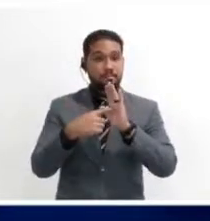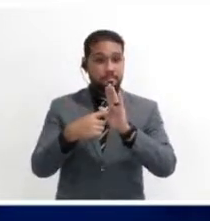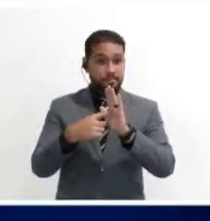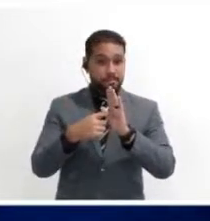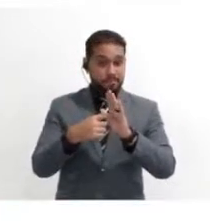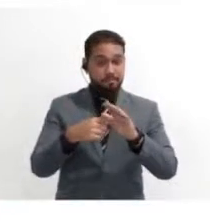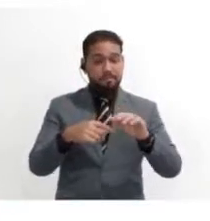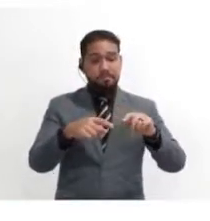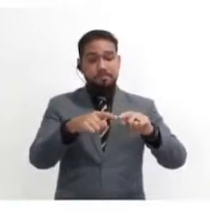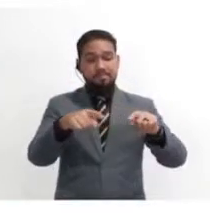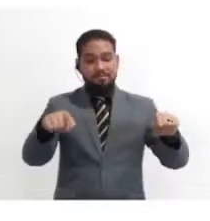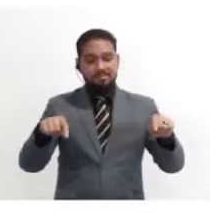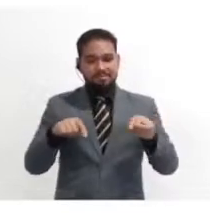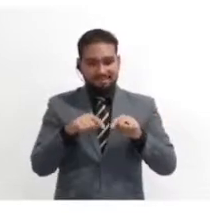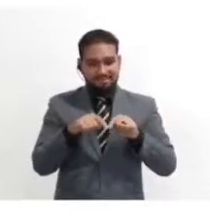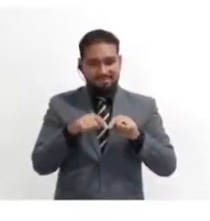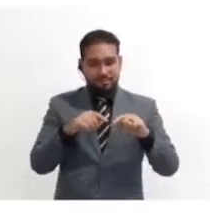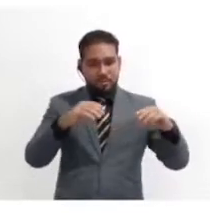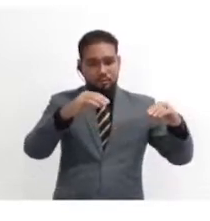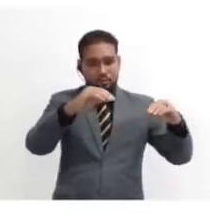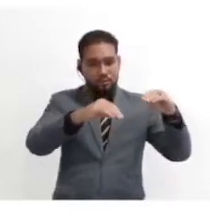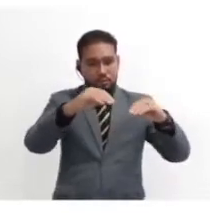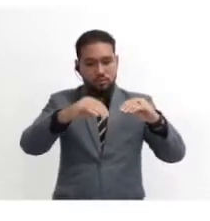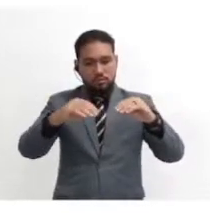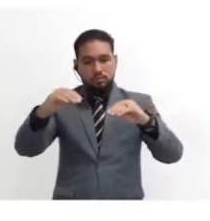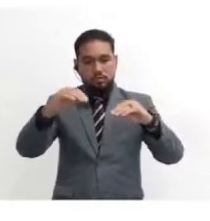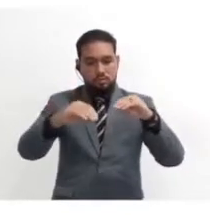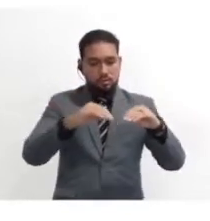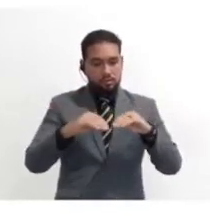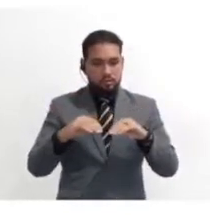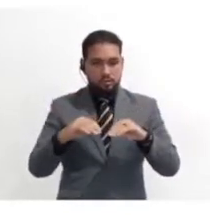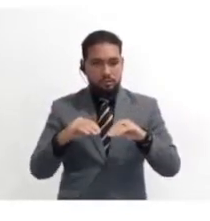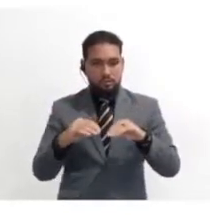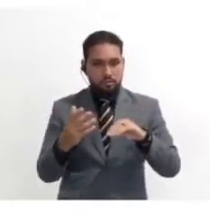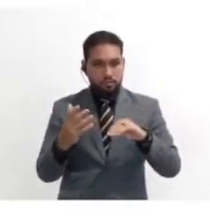factories where I worked, if you weren't hitting